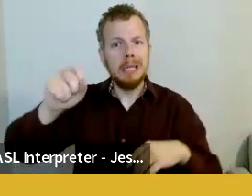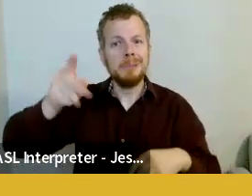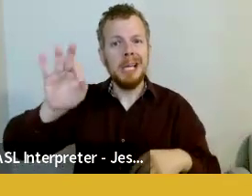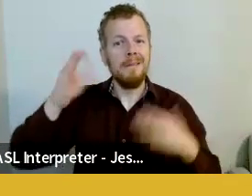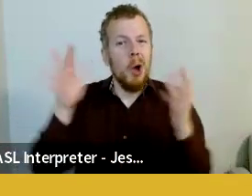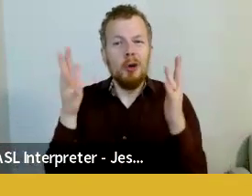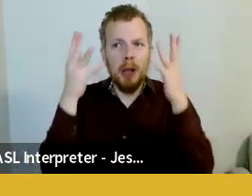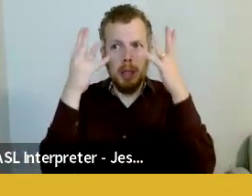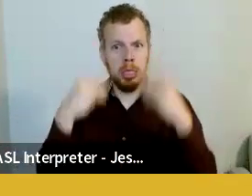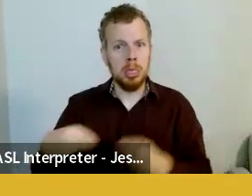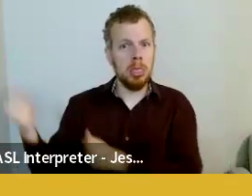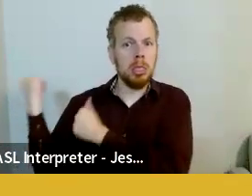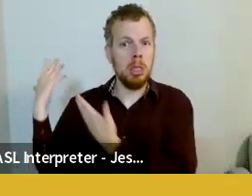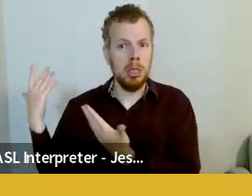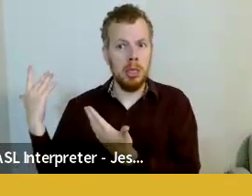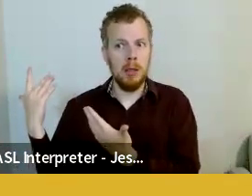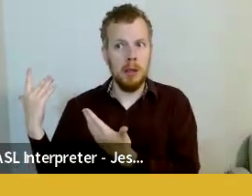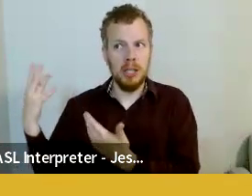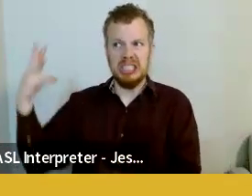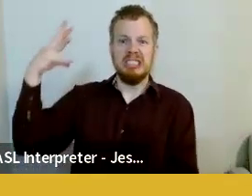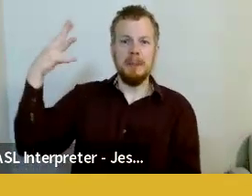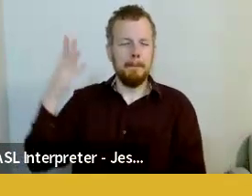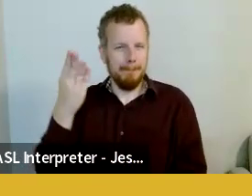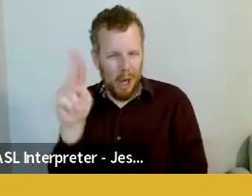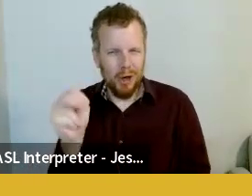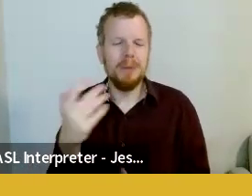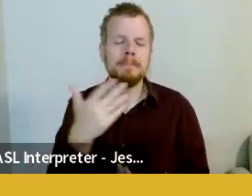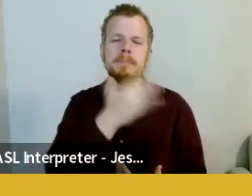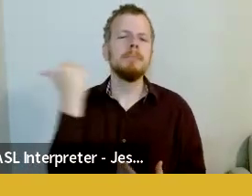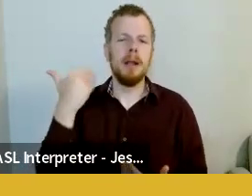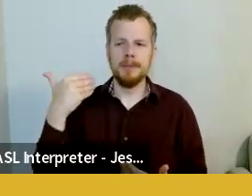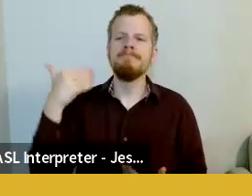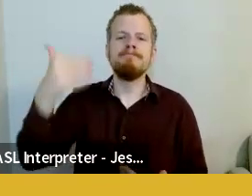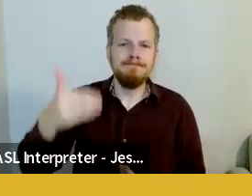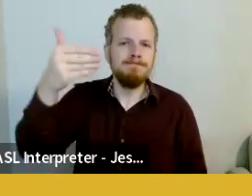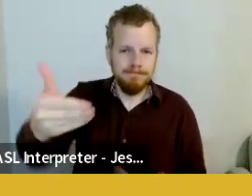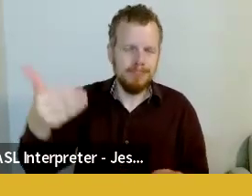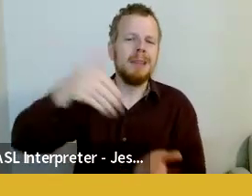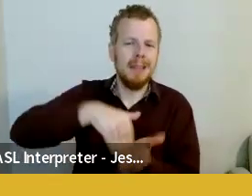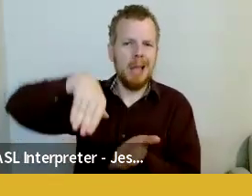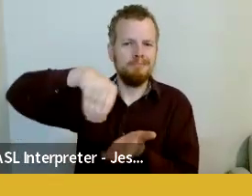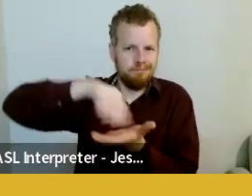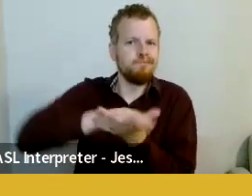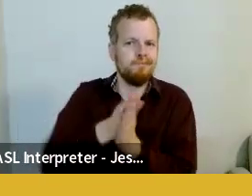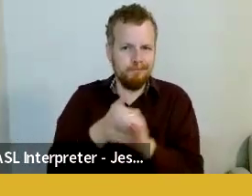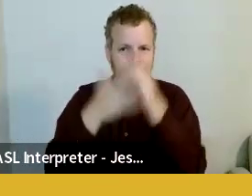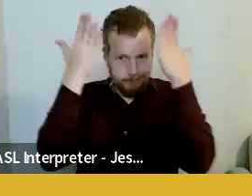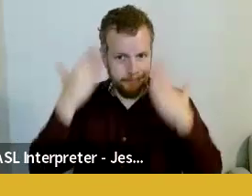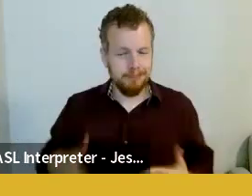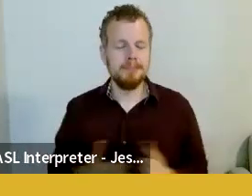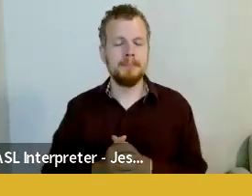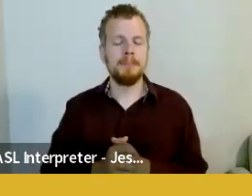activities and we don't reapply. So make sure you reapply the sunscreen. So a quick tip, look